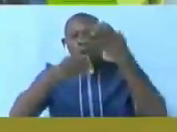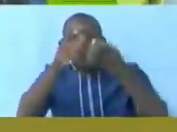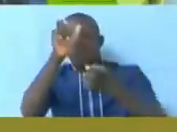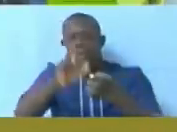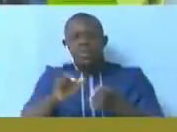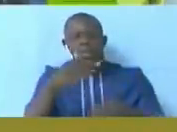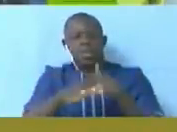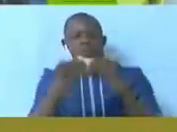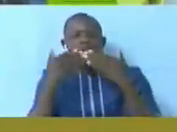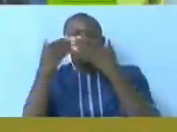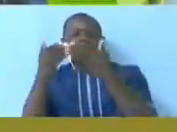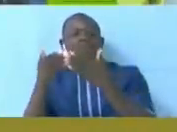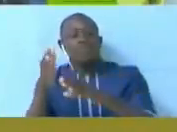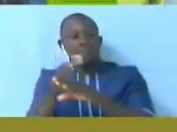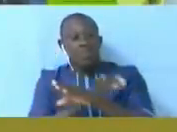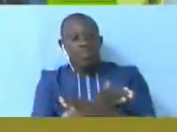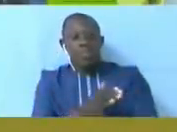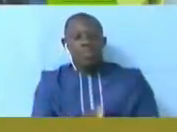complainants. He